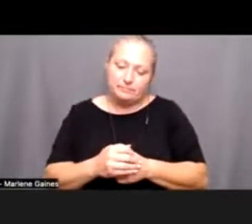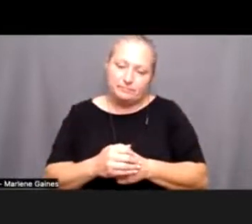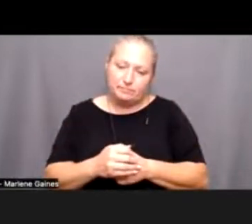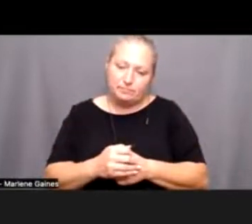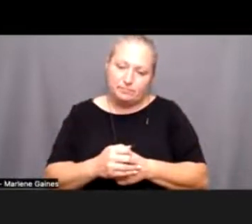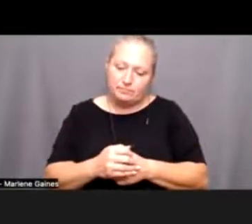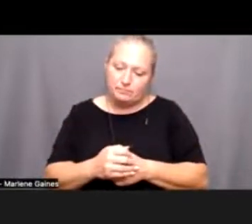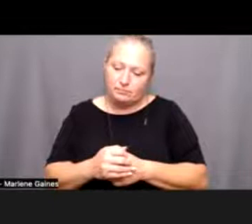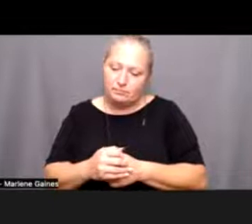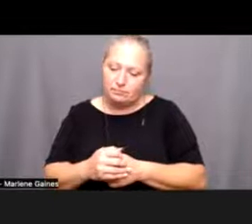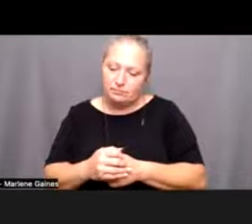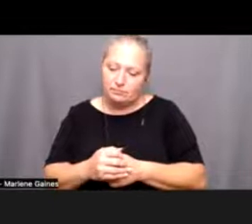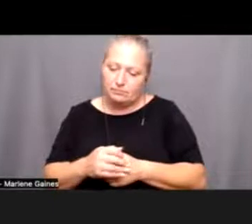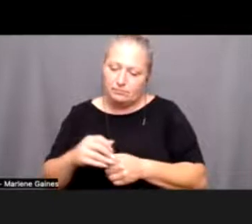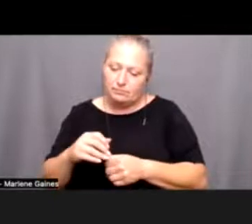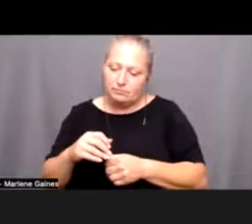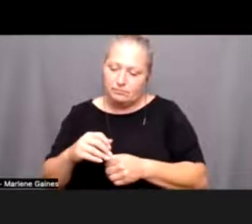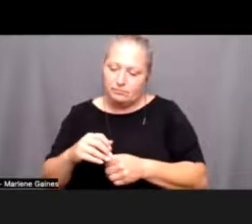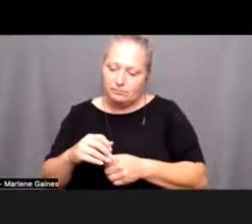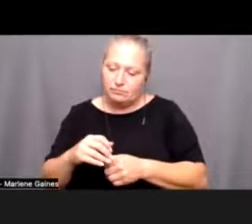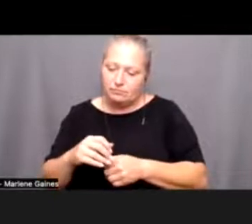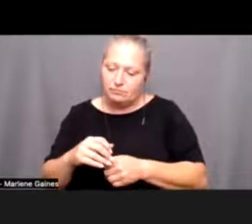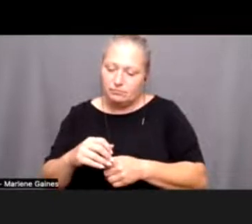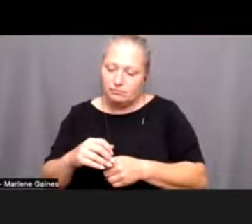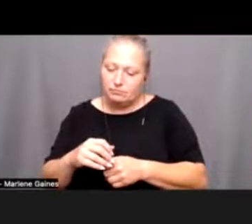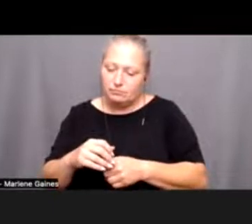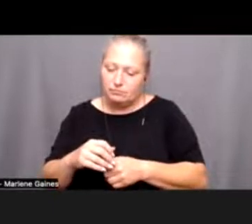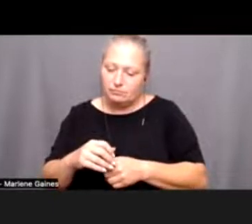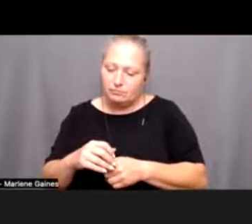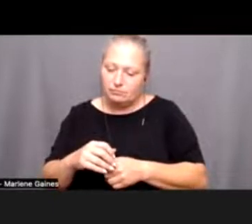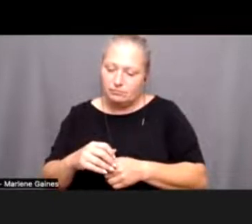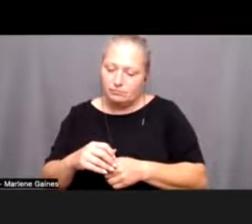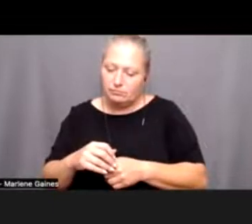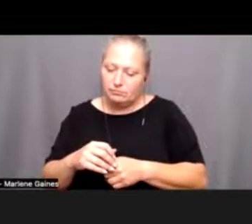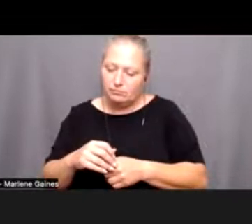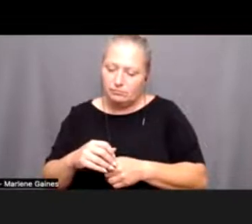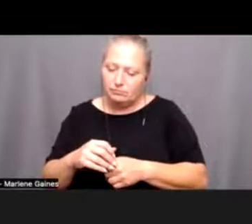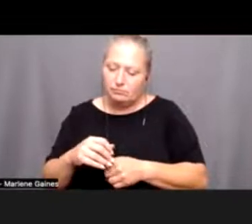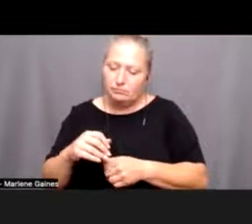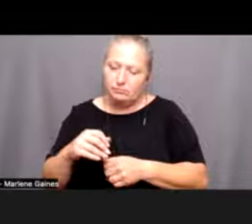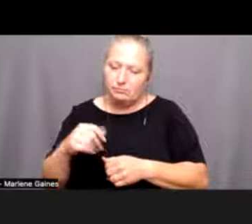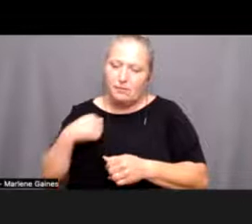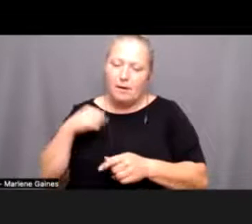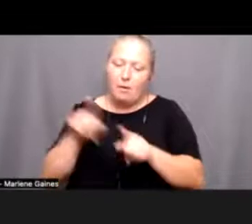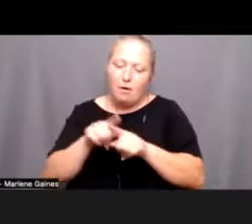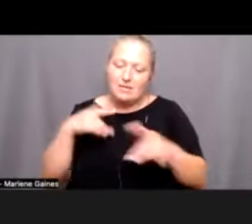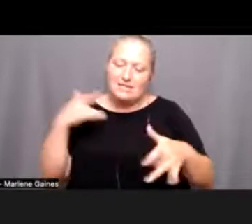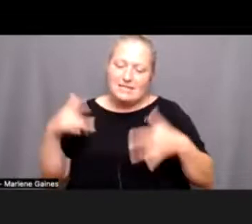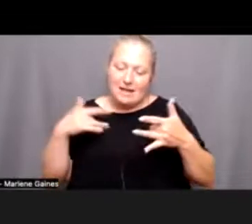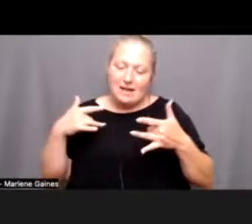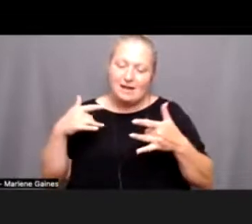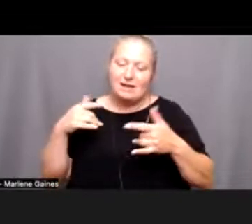I will share. I'm also very excited. This is a